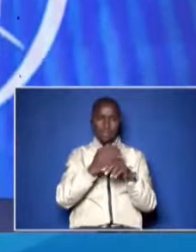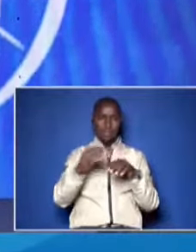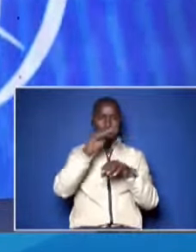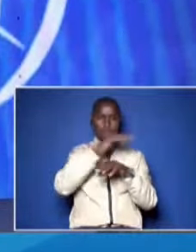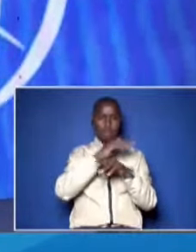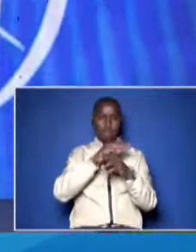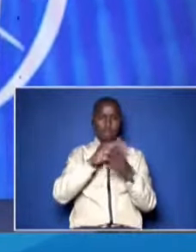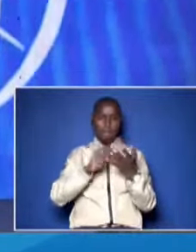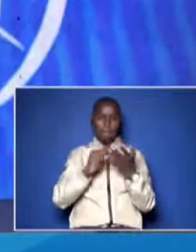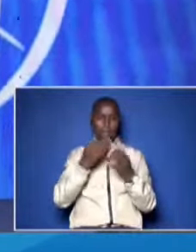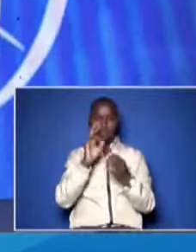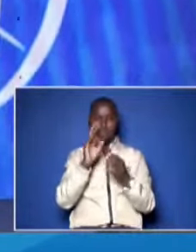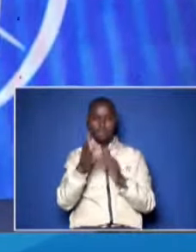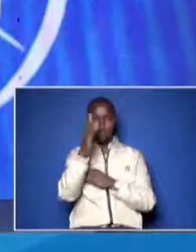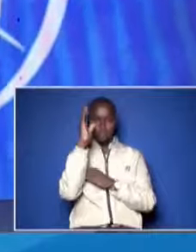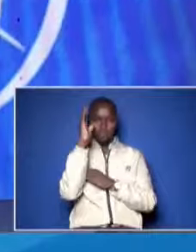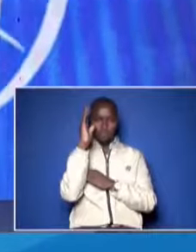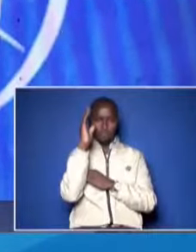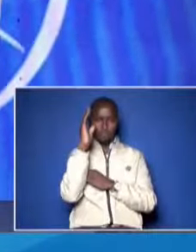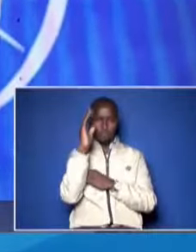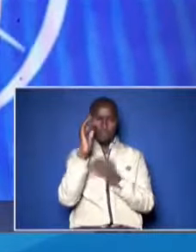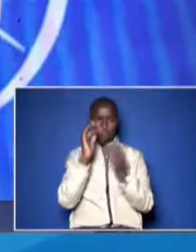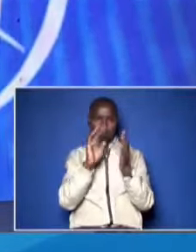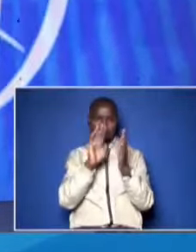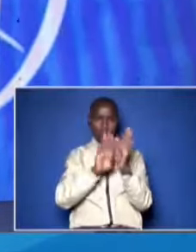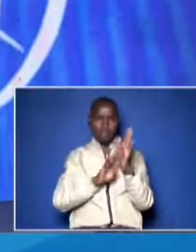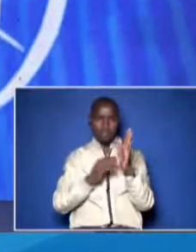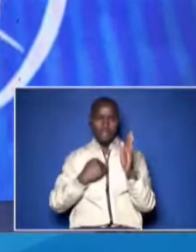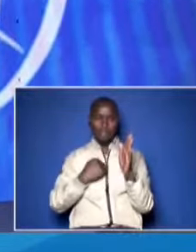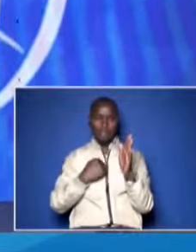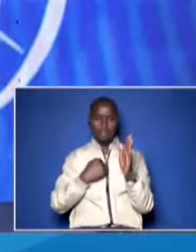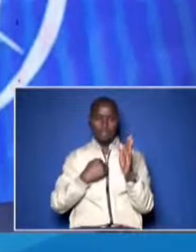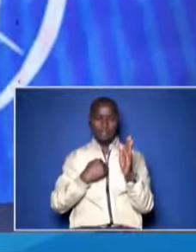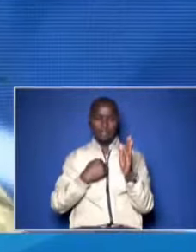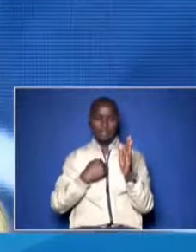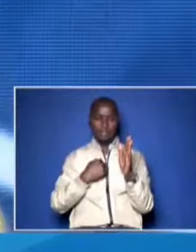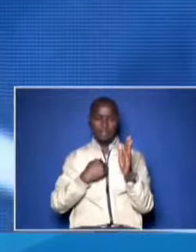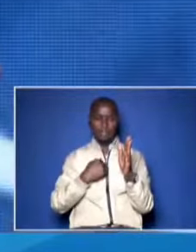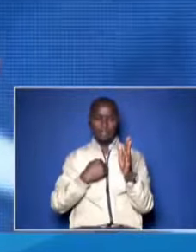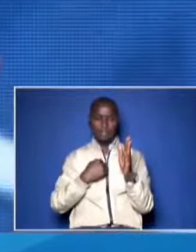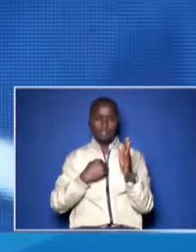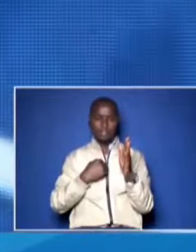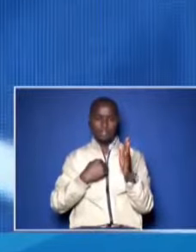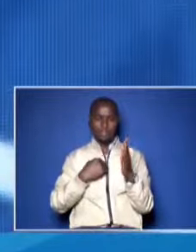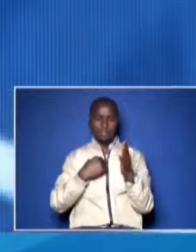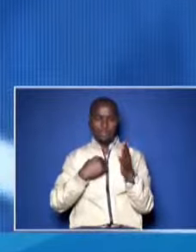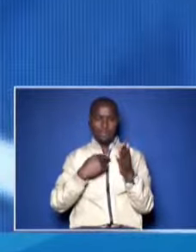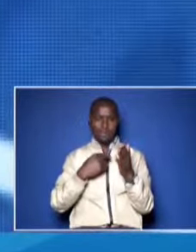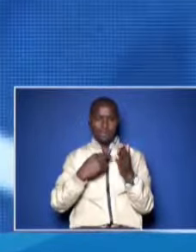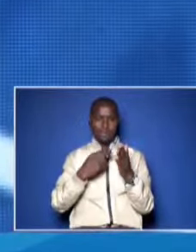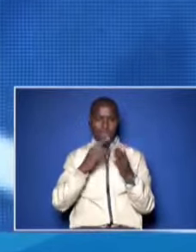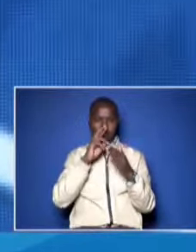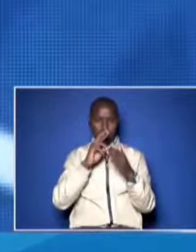God the Bible has a great tradition a magnificent